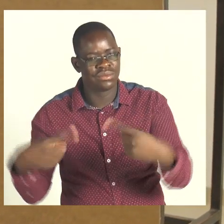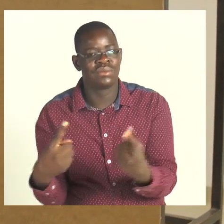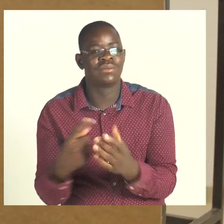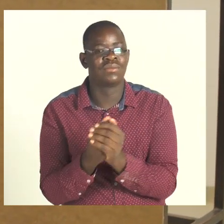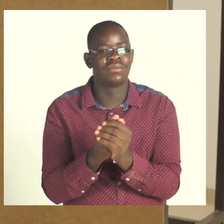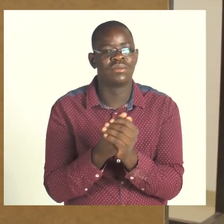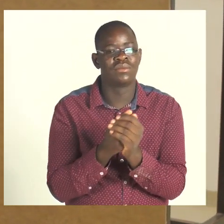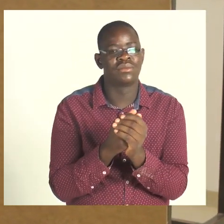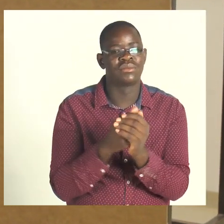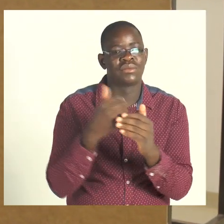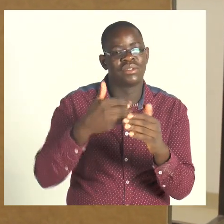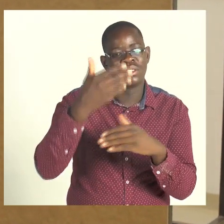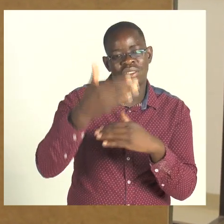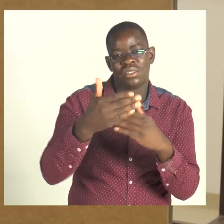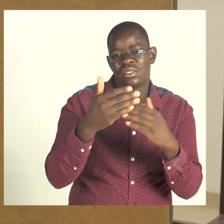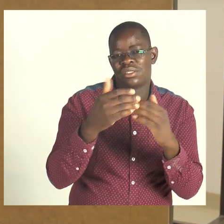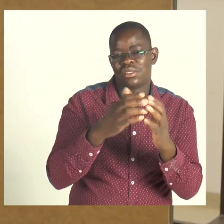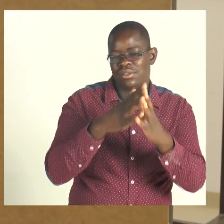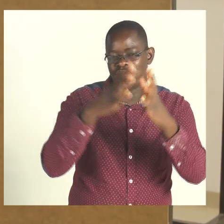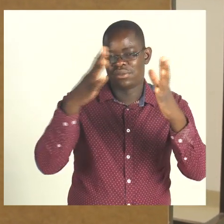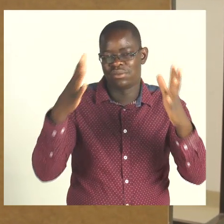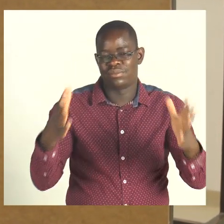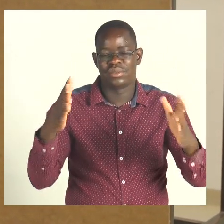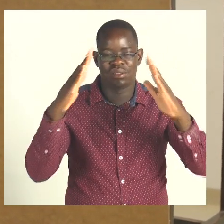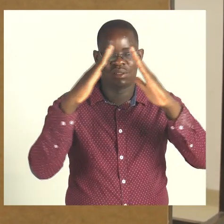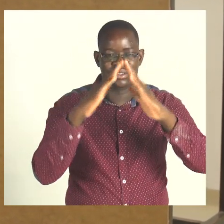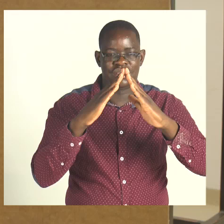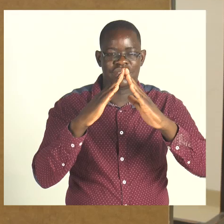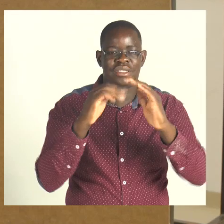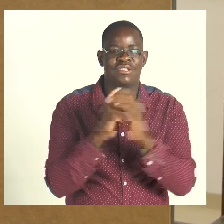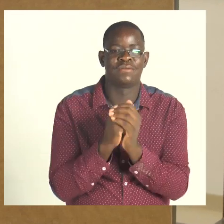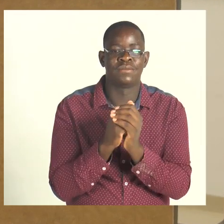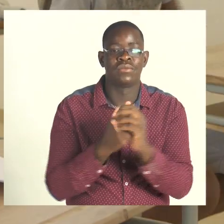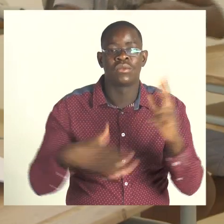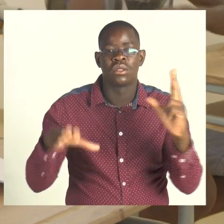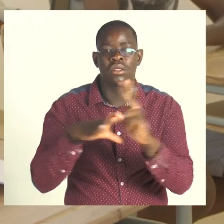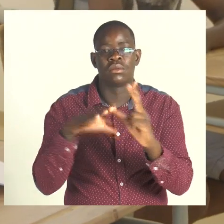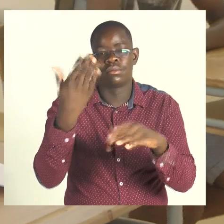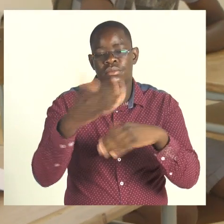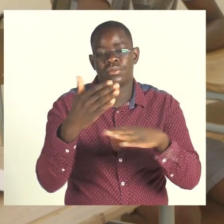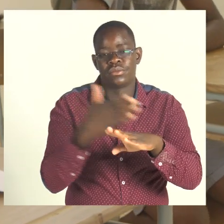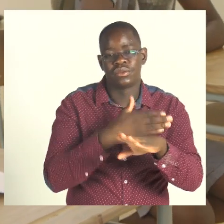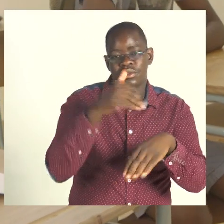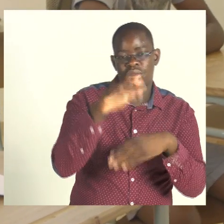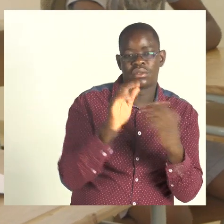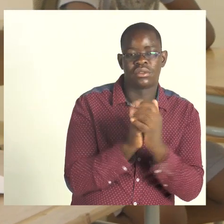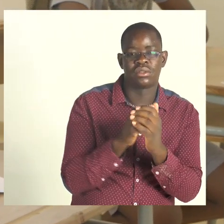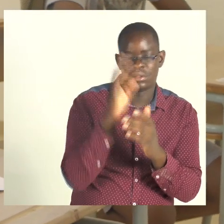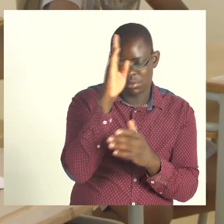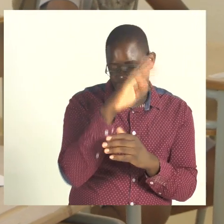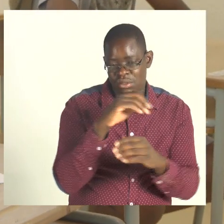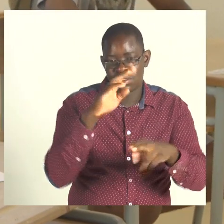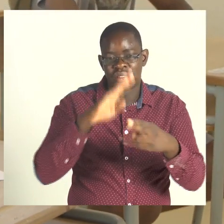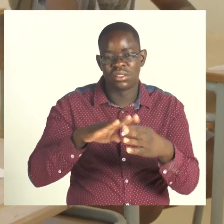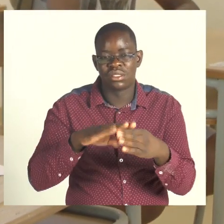I'm sure by next year, Gary, you will have a big harvest. Now, farmers, before we go, let's not forget